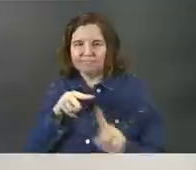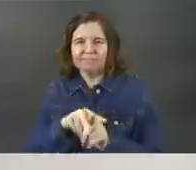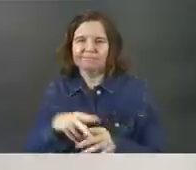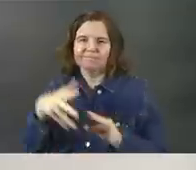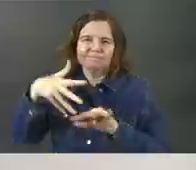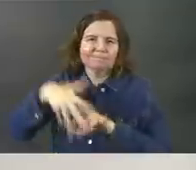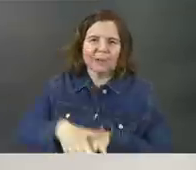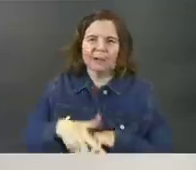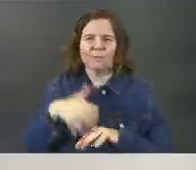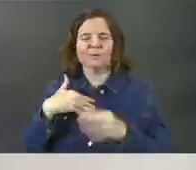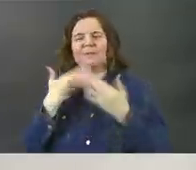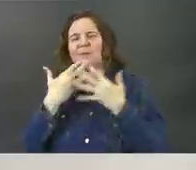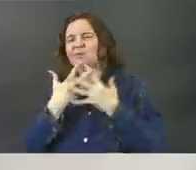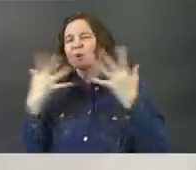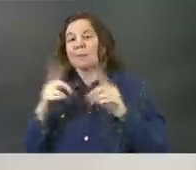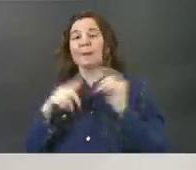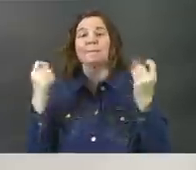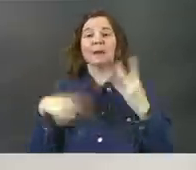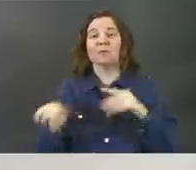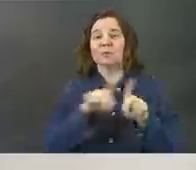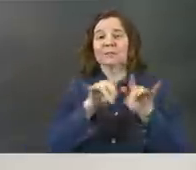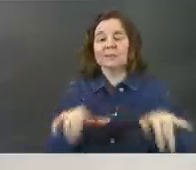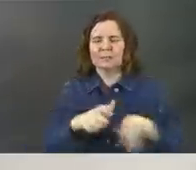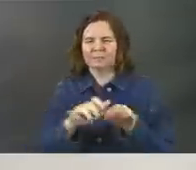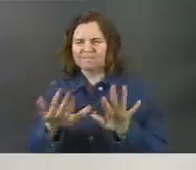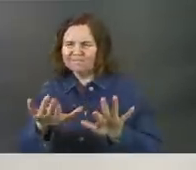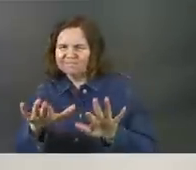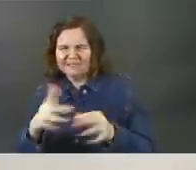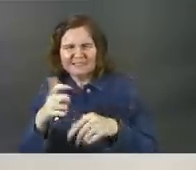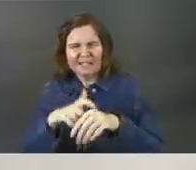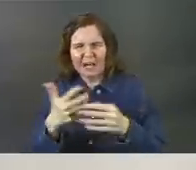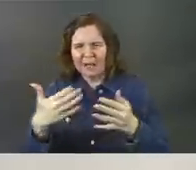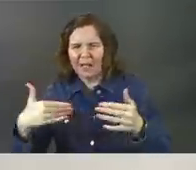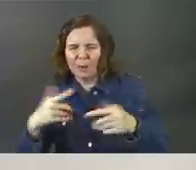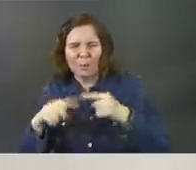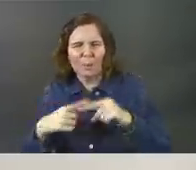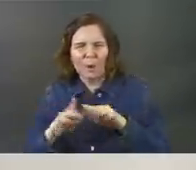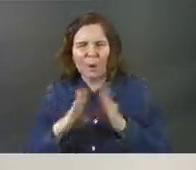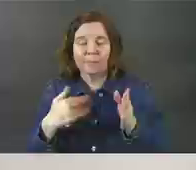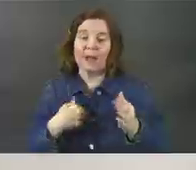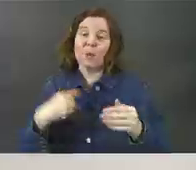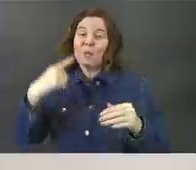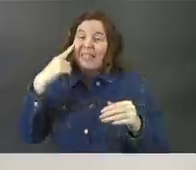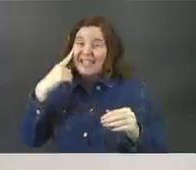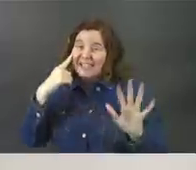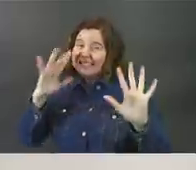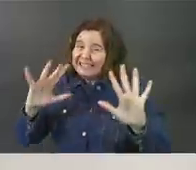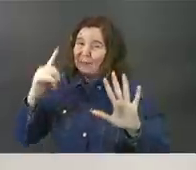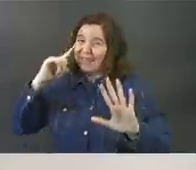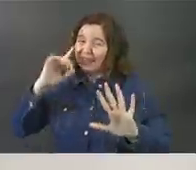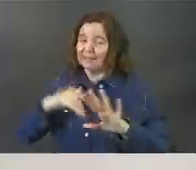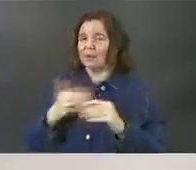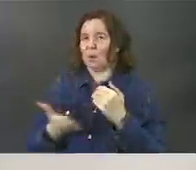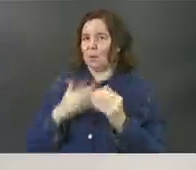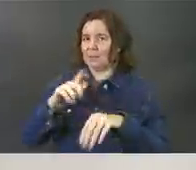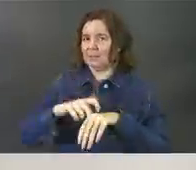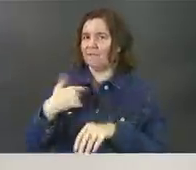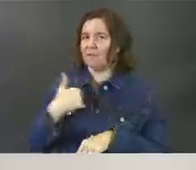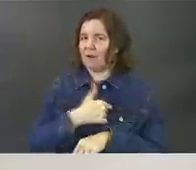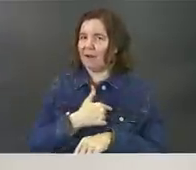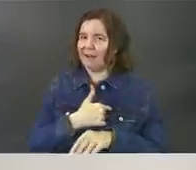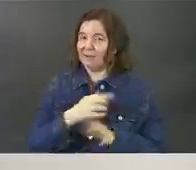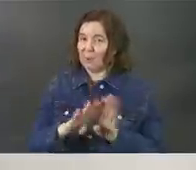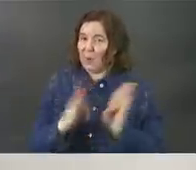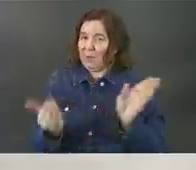and we appreciate it so much. But many of you have been asking, it's like, is it time yet? And we think that it is almost time for us